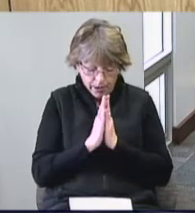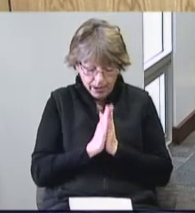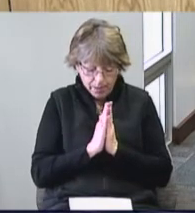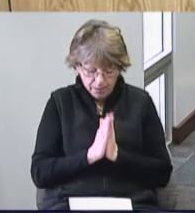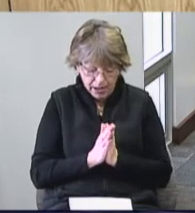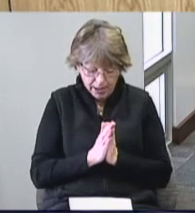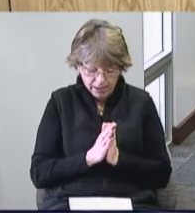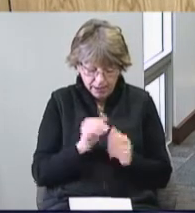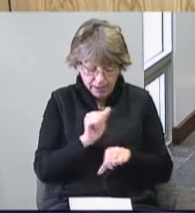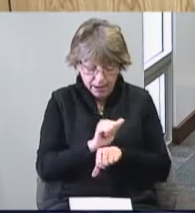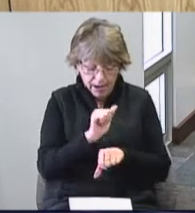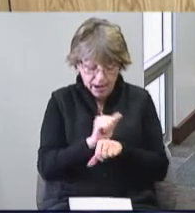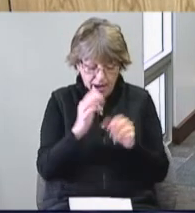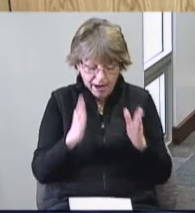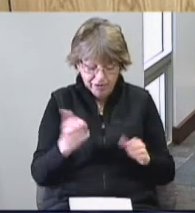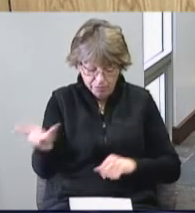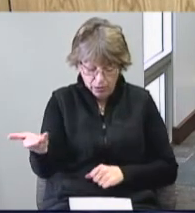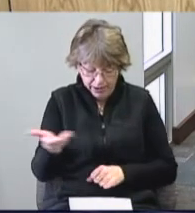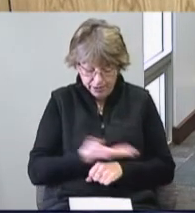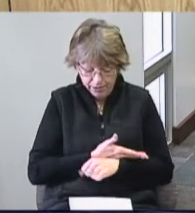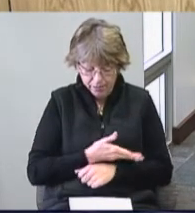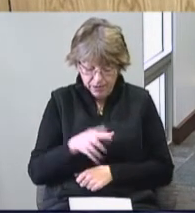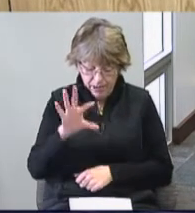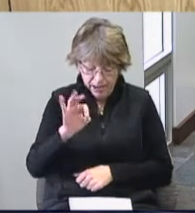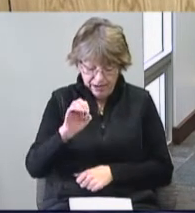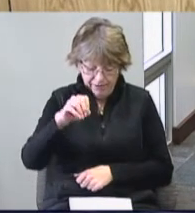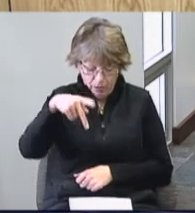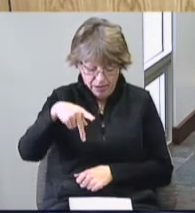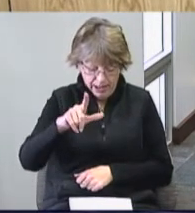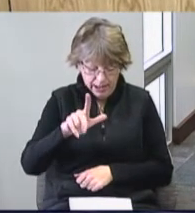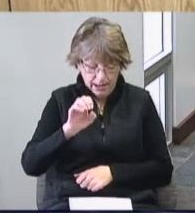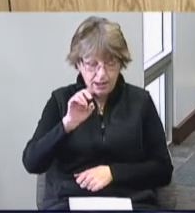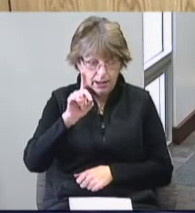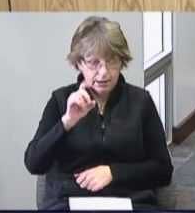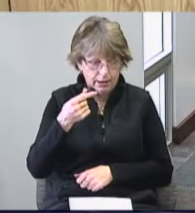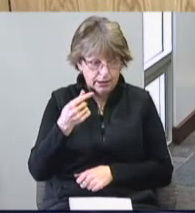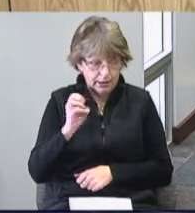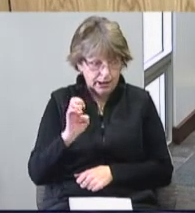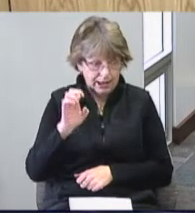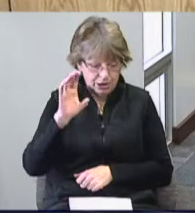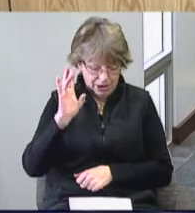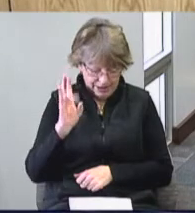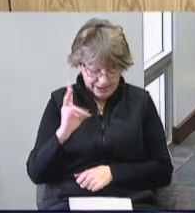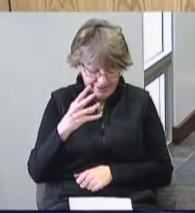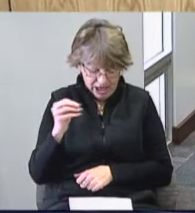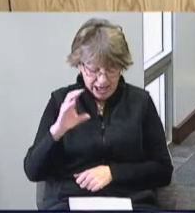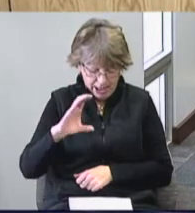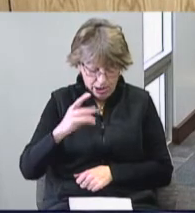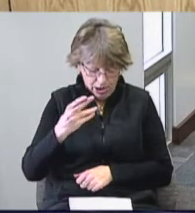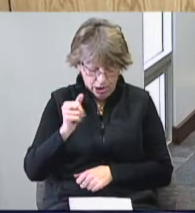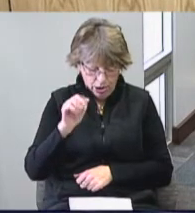appeal of employee termination by Fraternal Order of Police Lodge Number 7 and Charles Malvo.